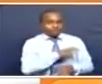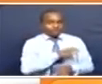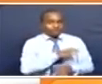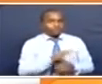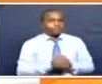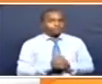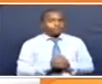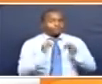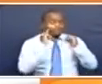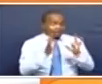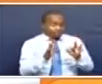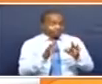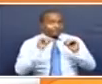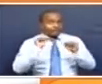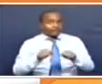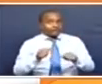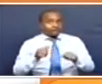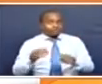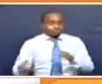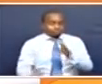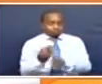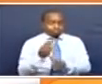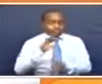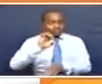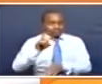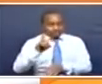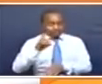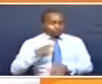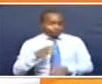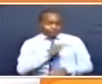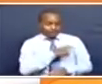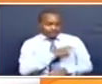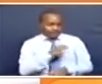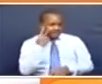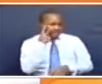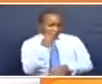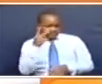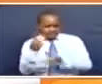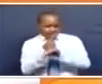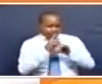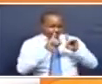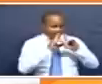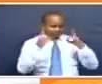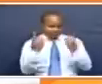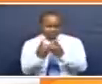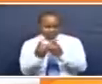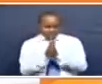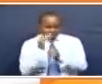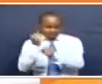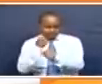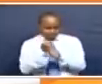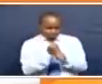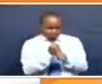sits. If they could set their county executive committees, then they look at the different departments and functions and structures within those counties. They do